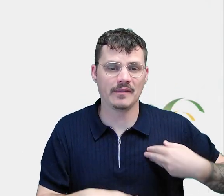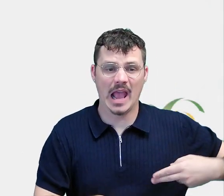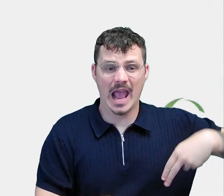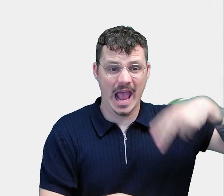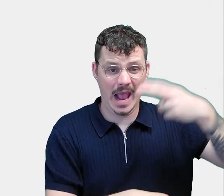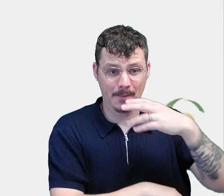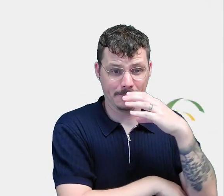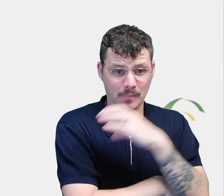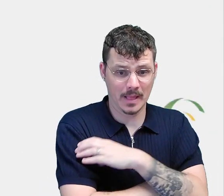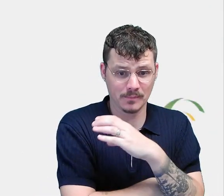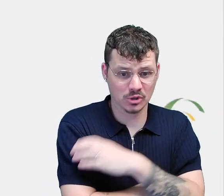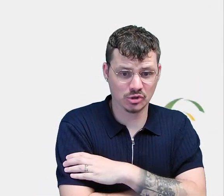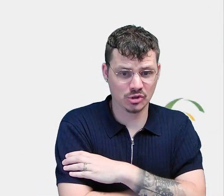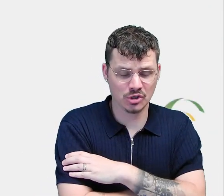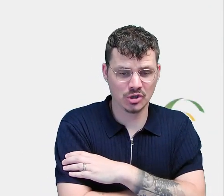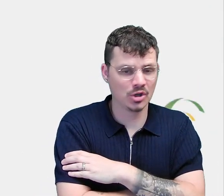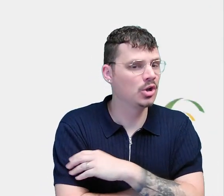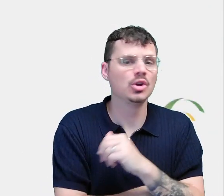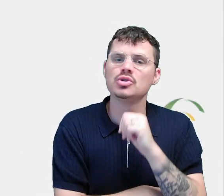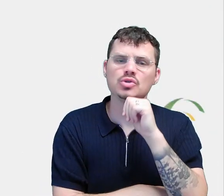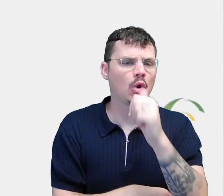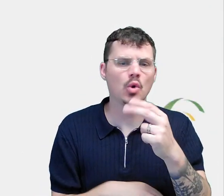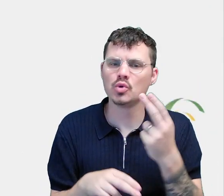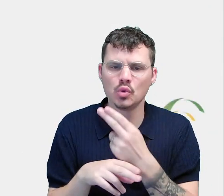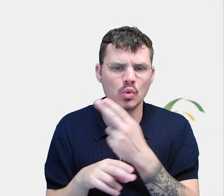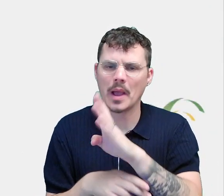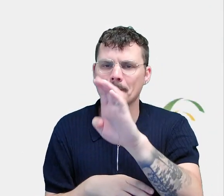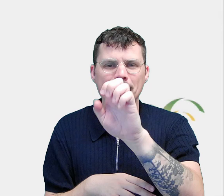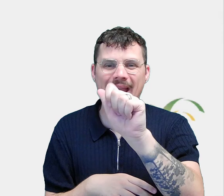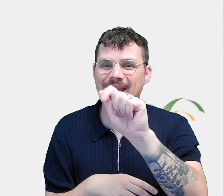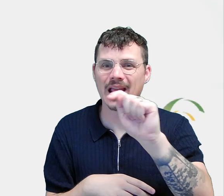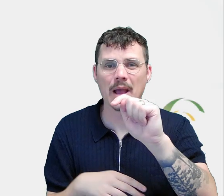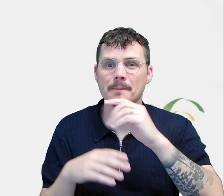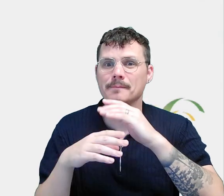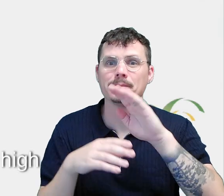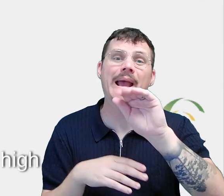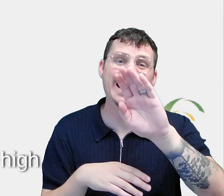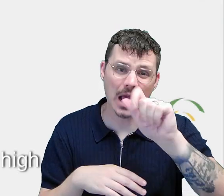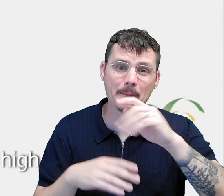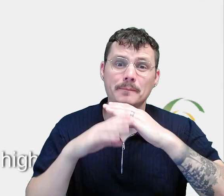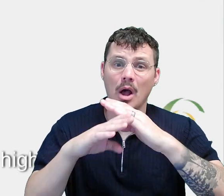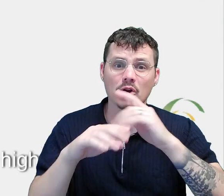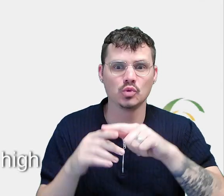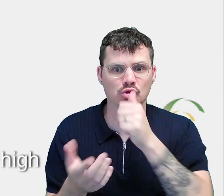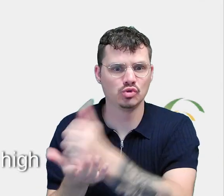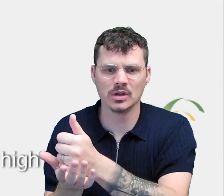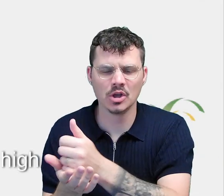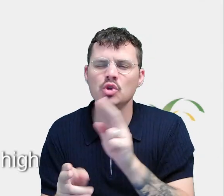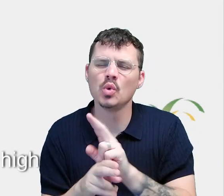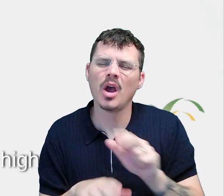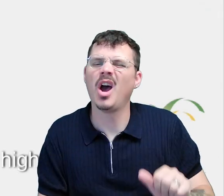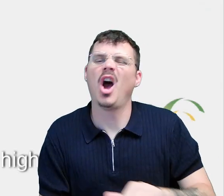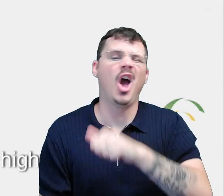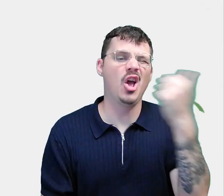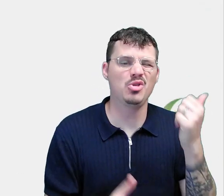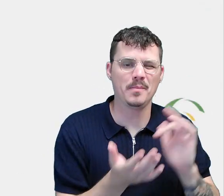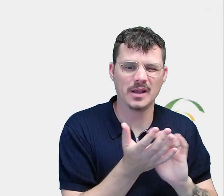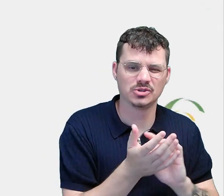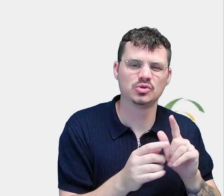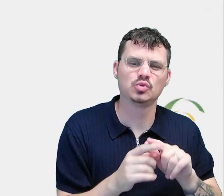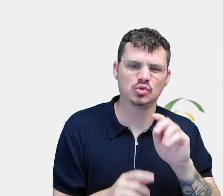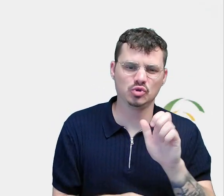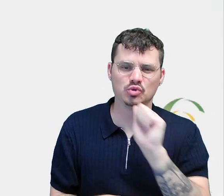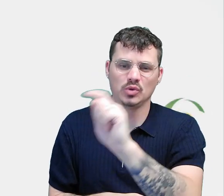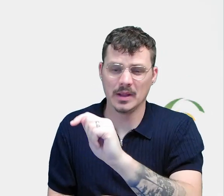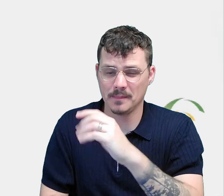blood pressure, don't use beta blockers to treat it. Use some other medicine to treat the high blood